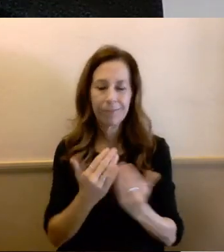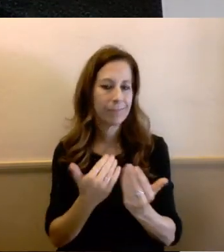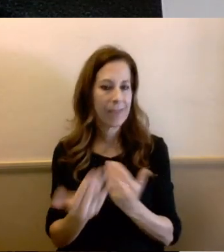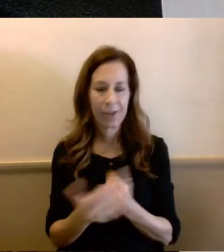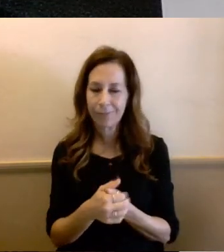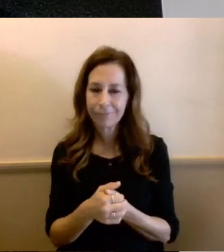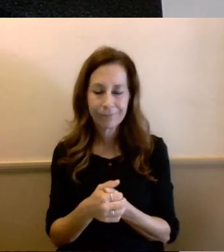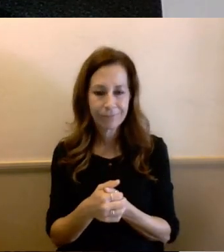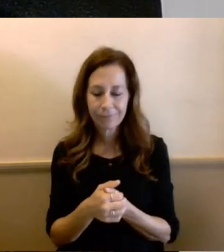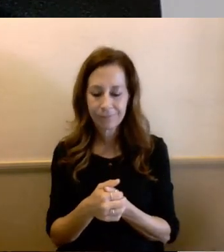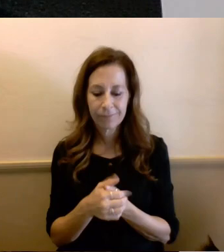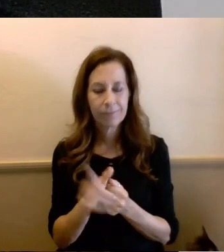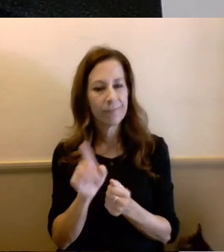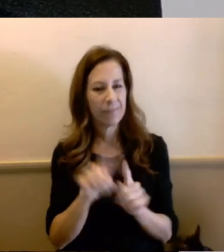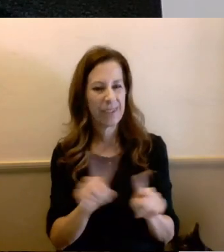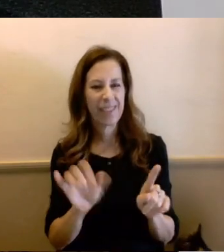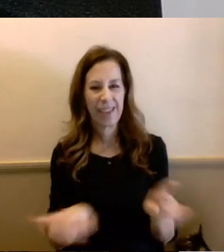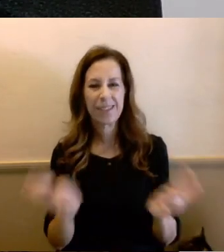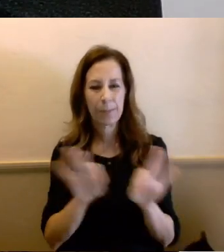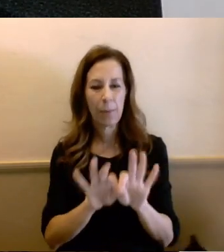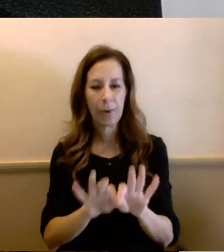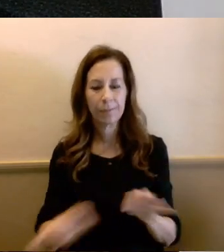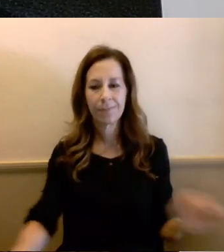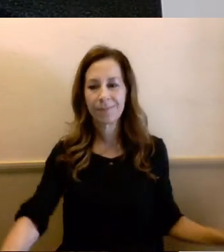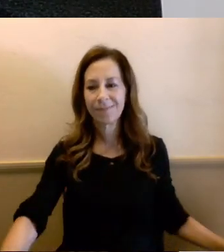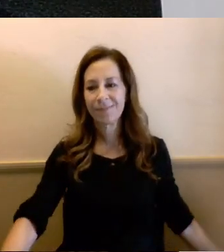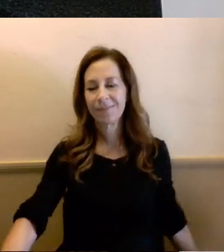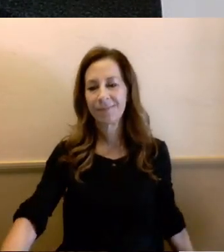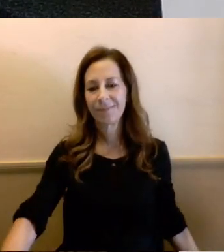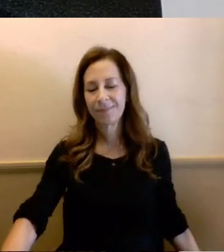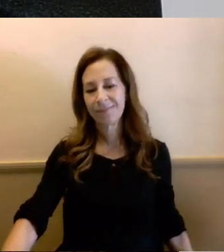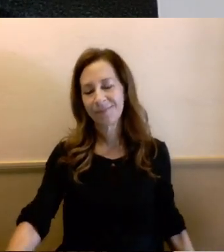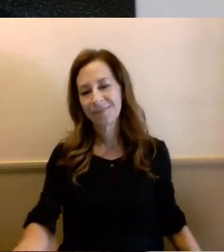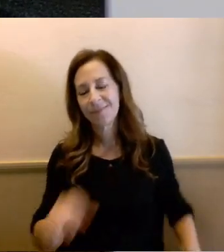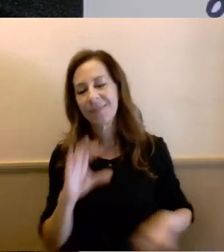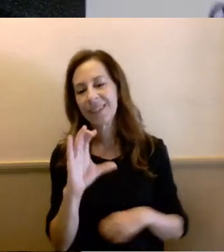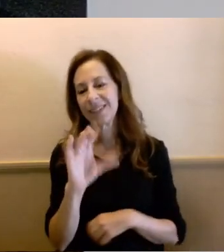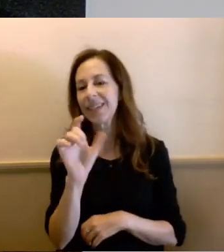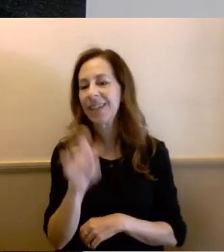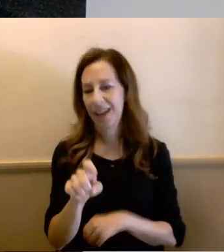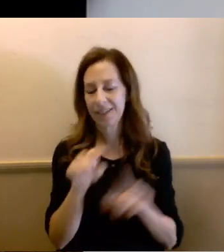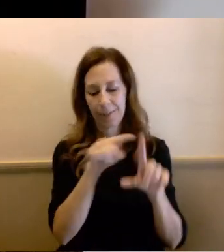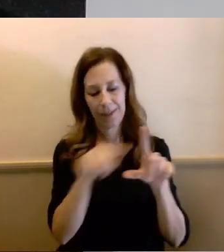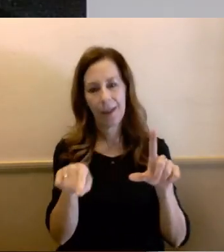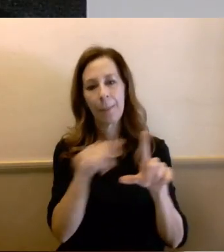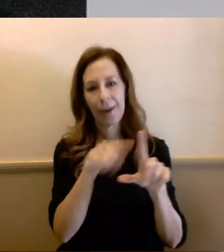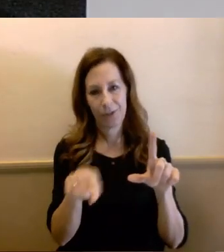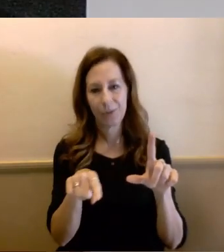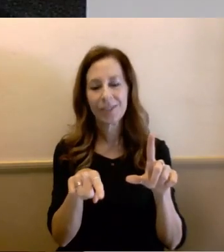the order, but this matters. C always has to be the hypotenuse.